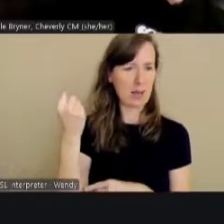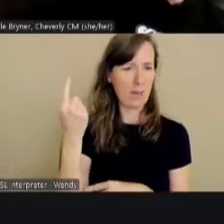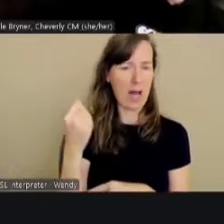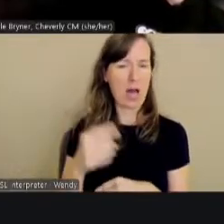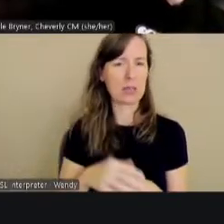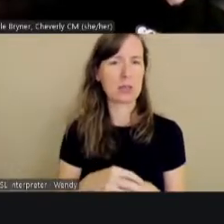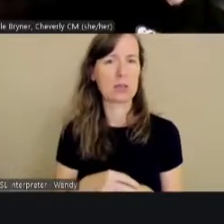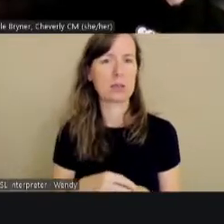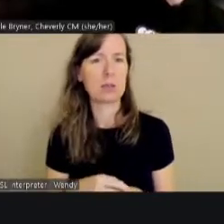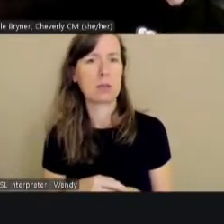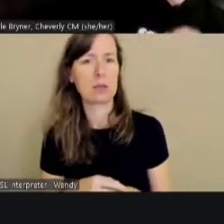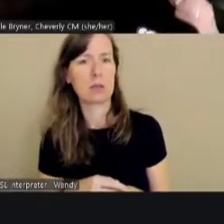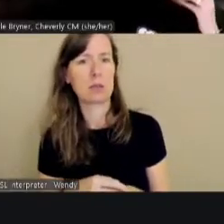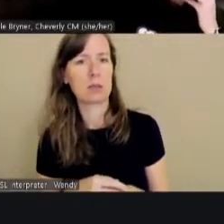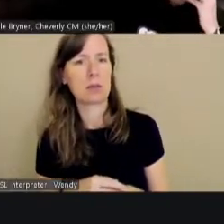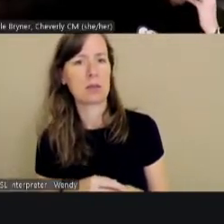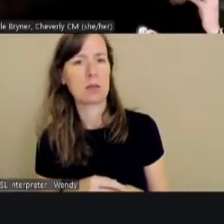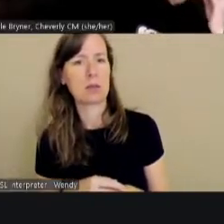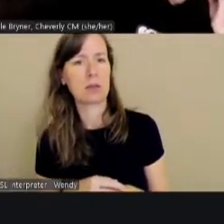just trying to figure